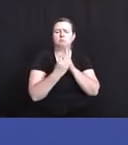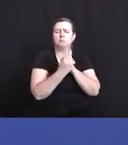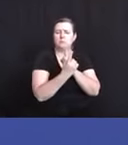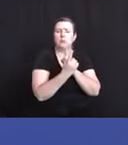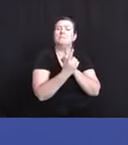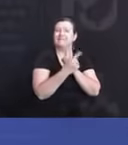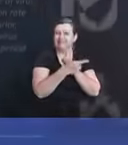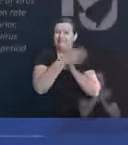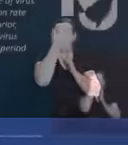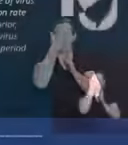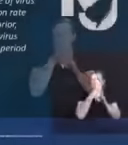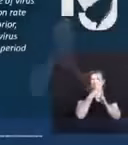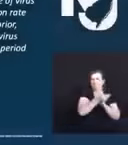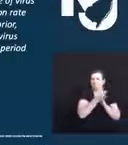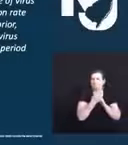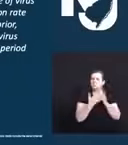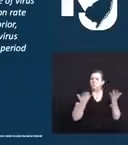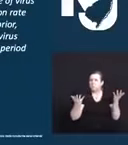like we got to